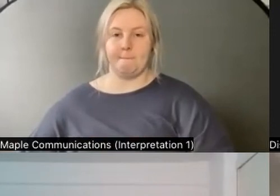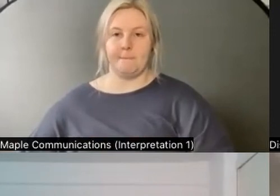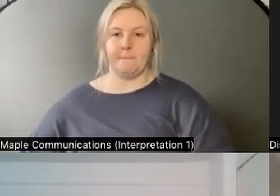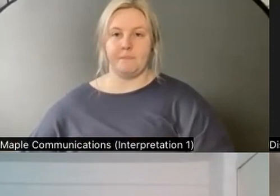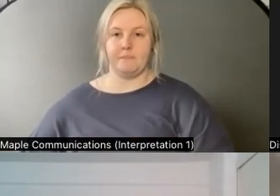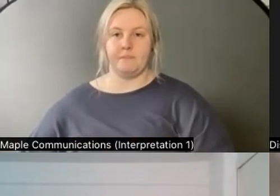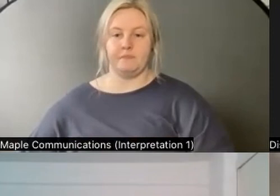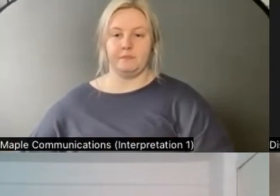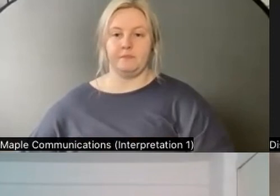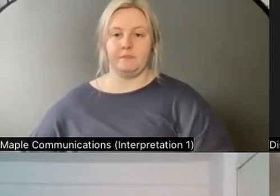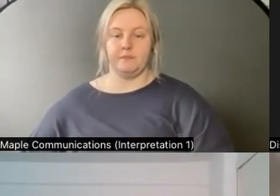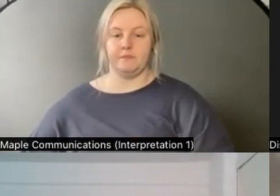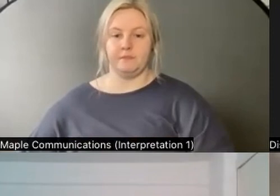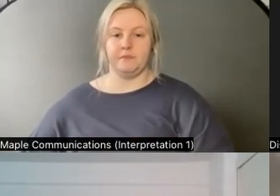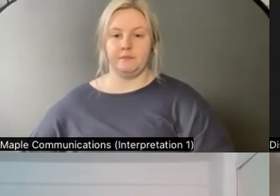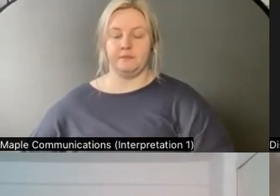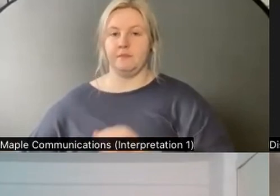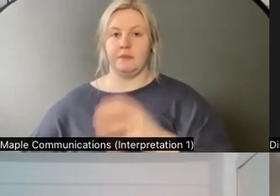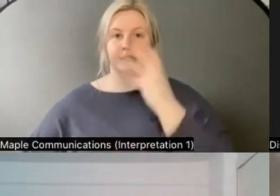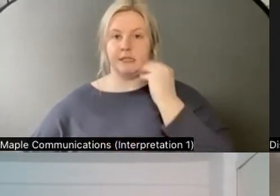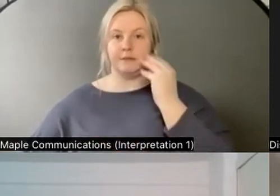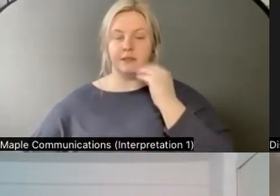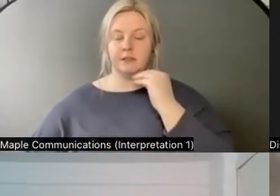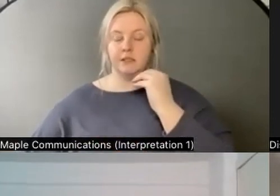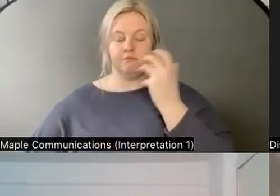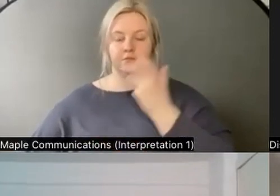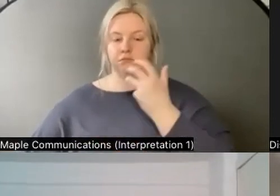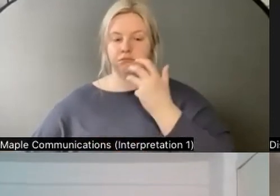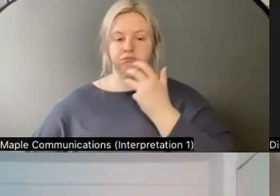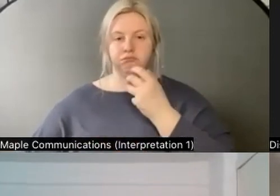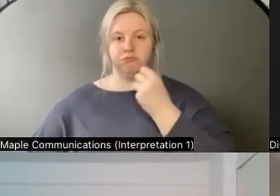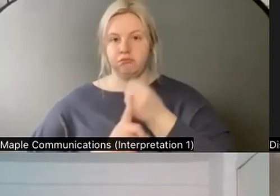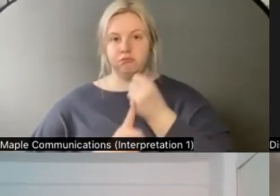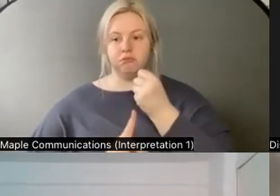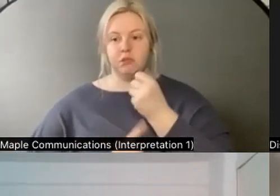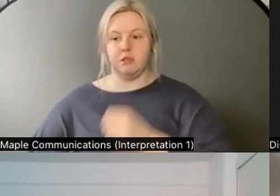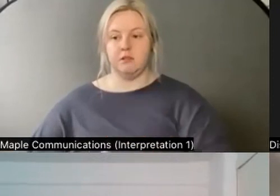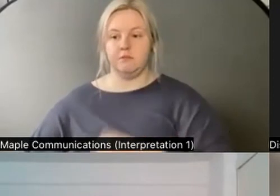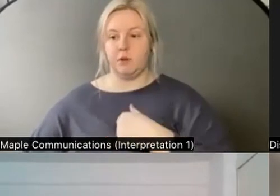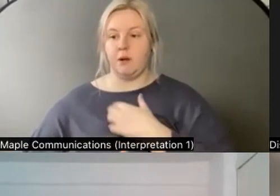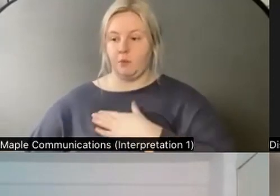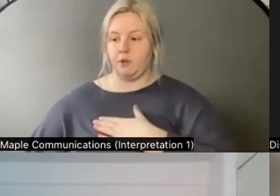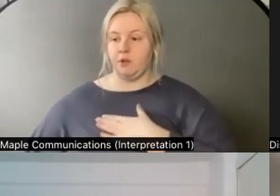intense experiences to share with so many, and I really appreciate people who